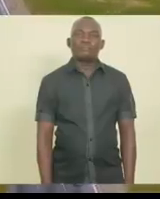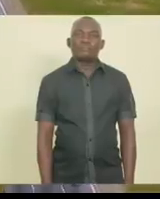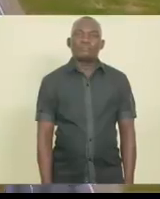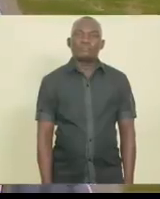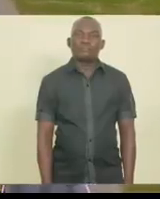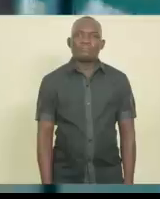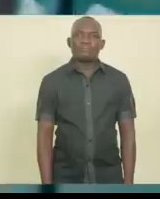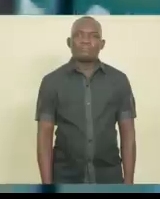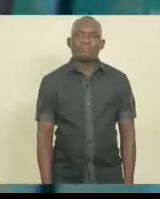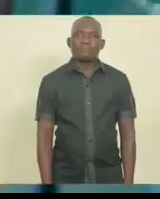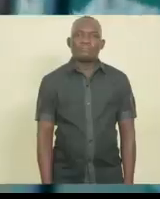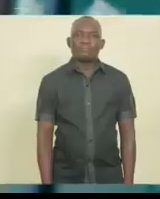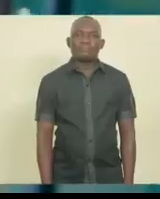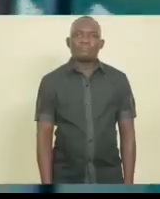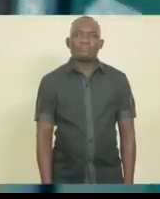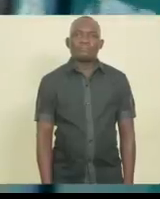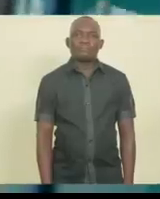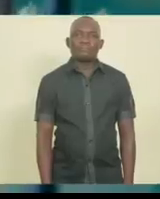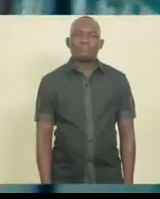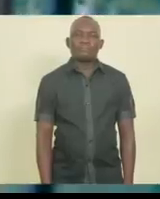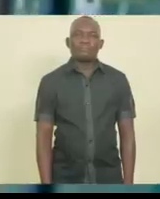The gun, Madina, Denta.